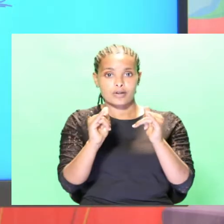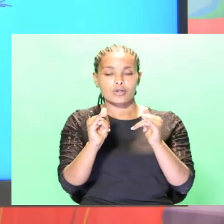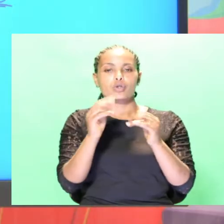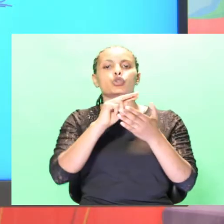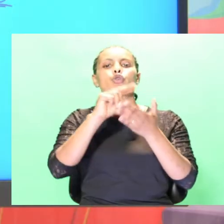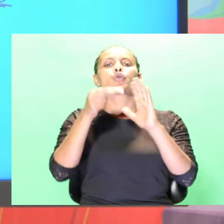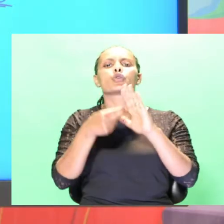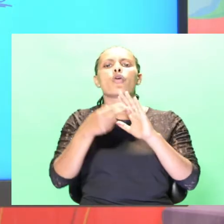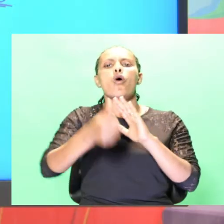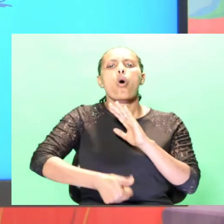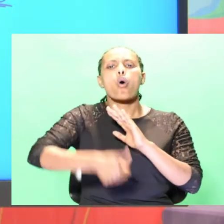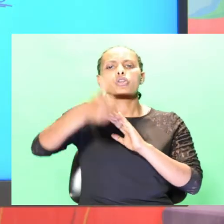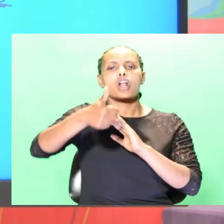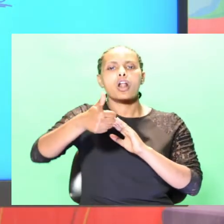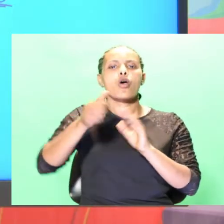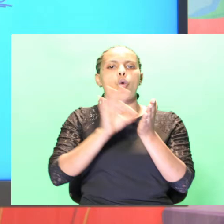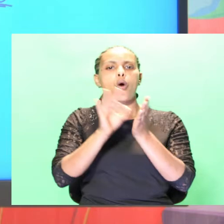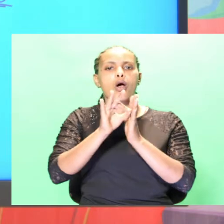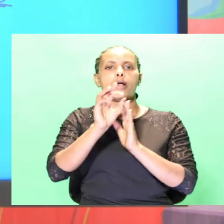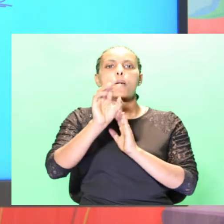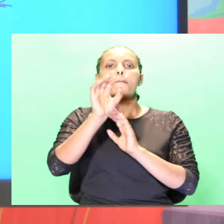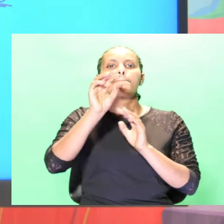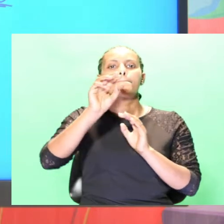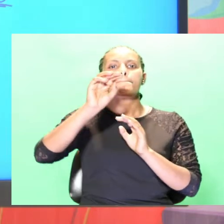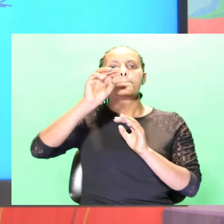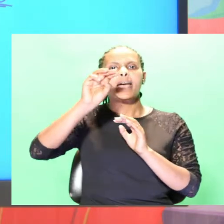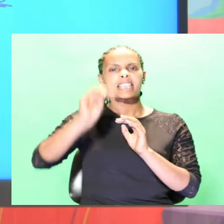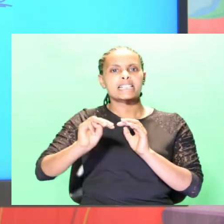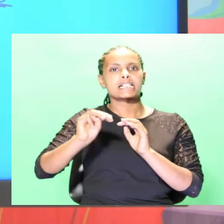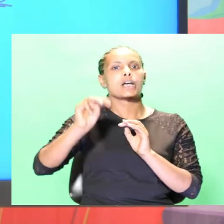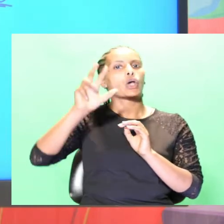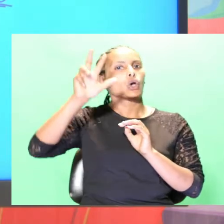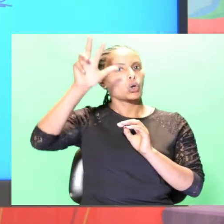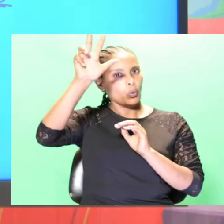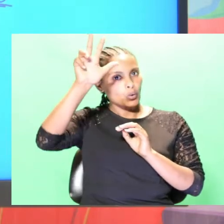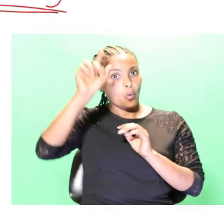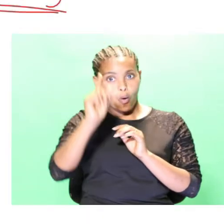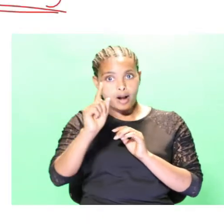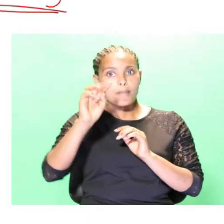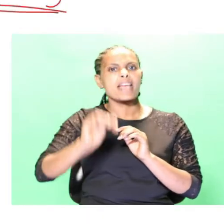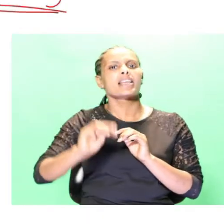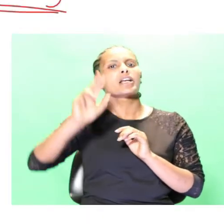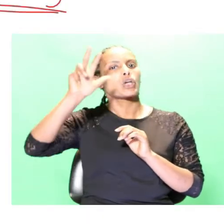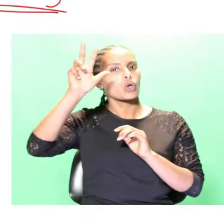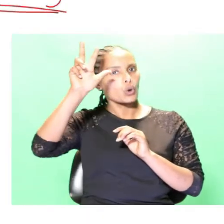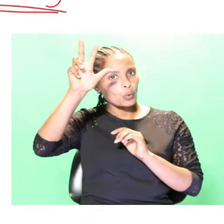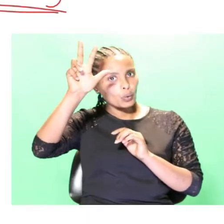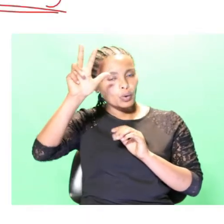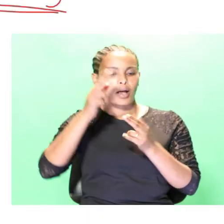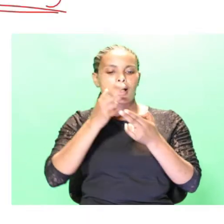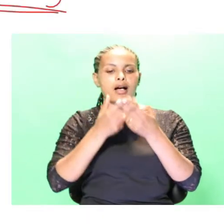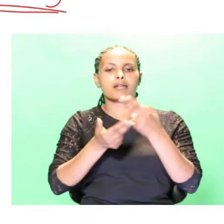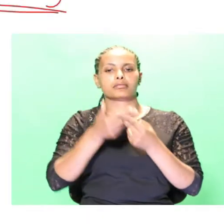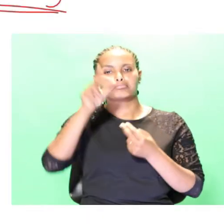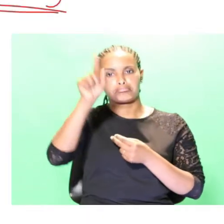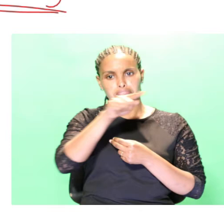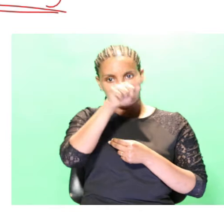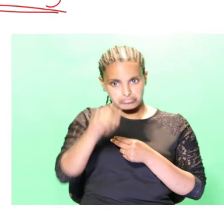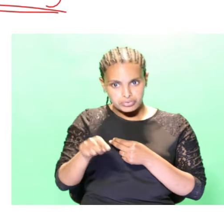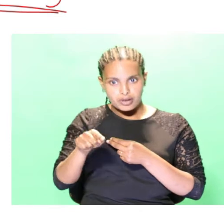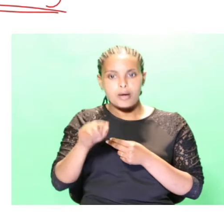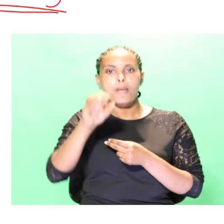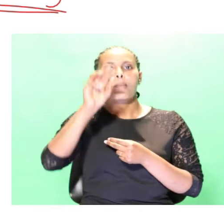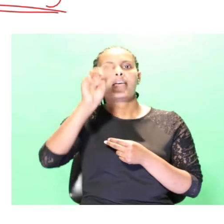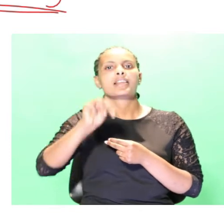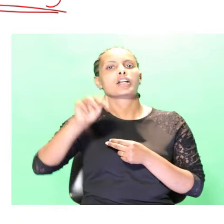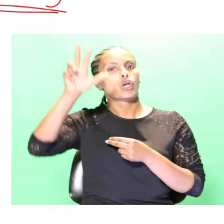unit of original quantity, which is meter cube, 1 meter cube. Meter cube will be cancelled by meter